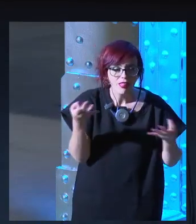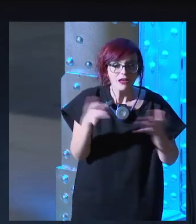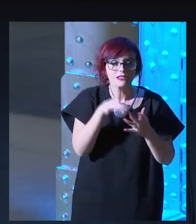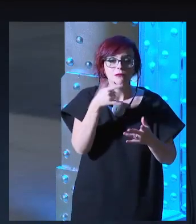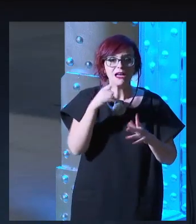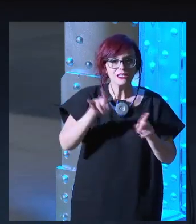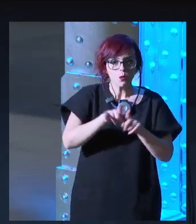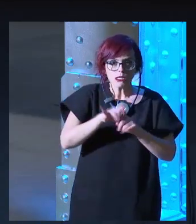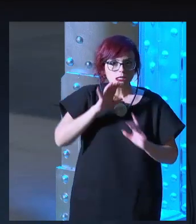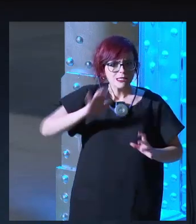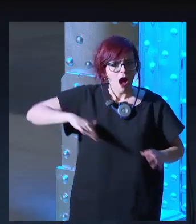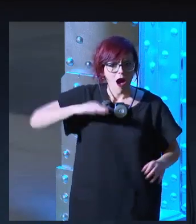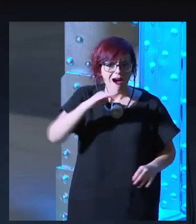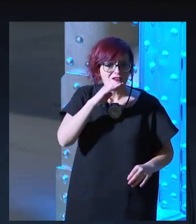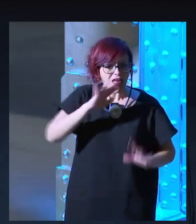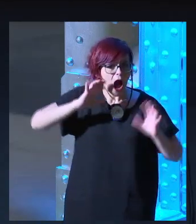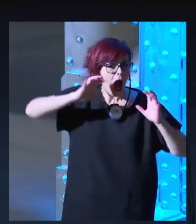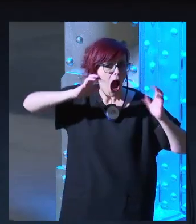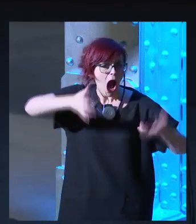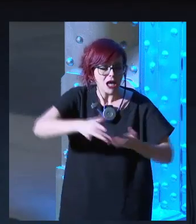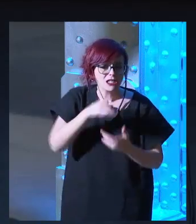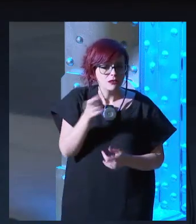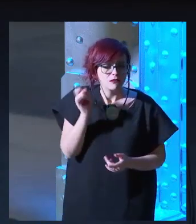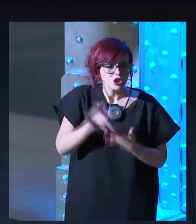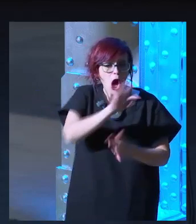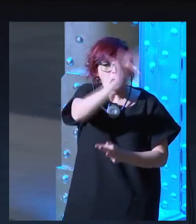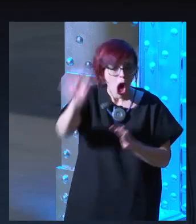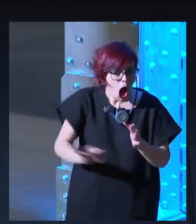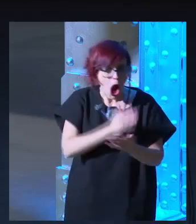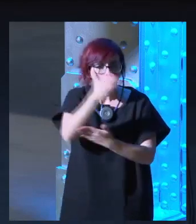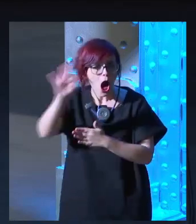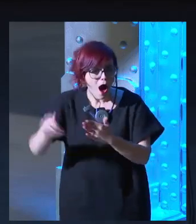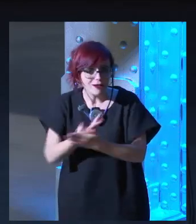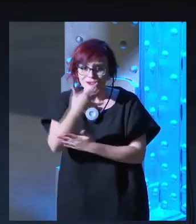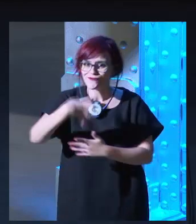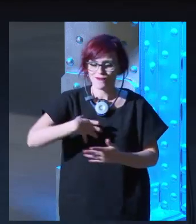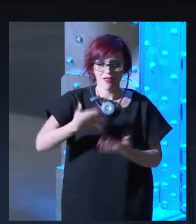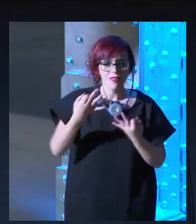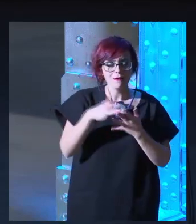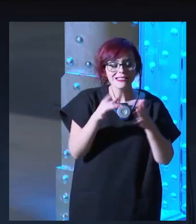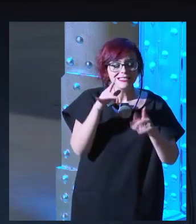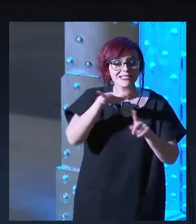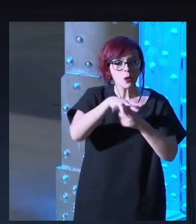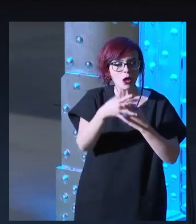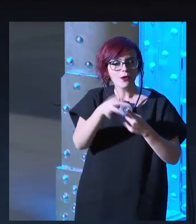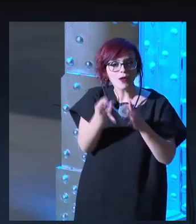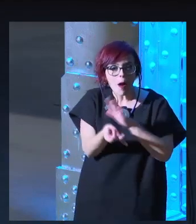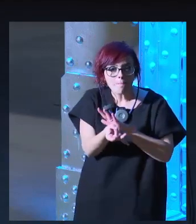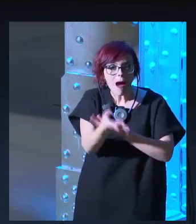Mm-hmm. I will be the change I want to happen. And that is a very good way of dealing with anger, to get out there and do